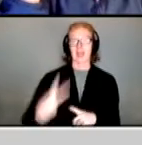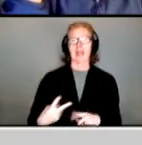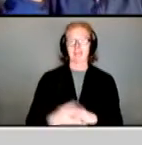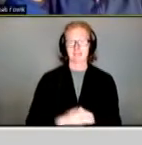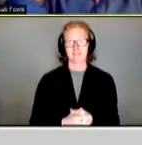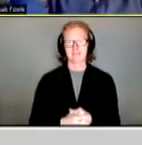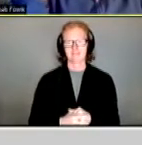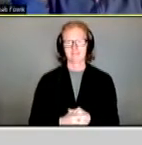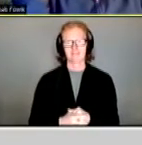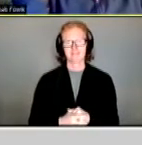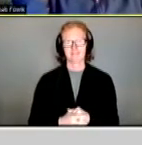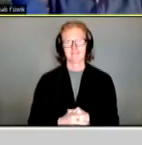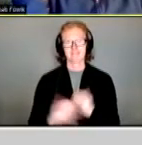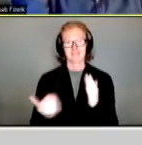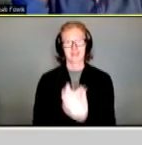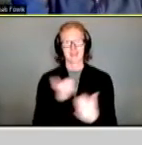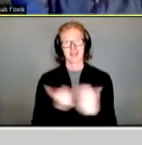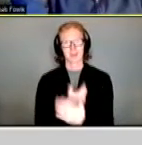I. Okay, so you're new.